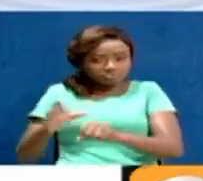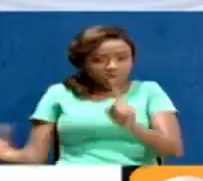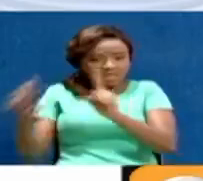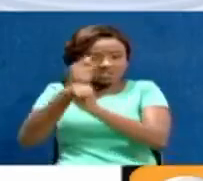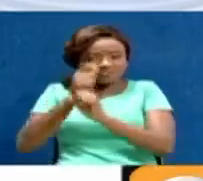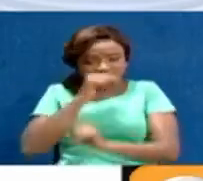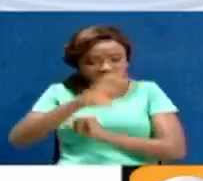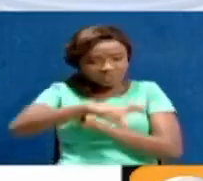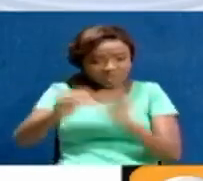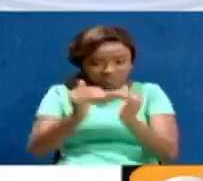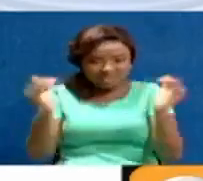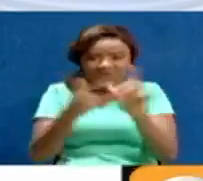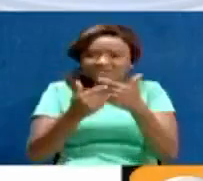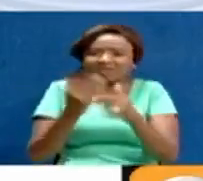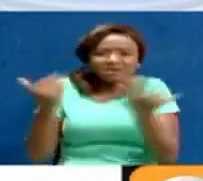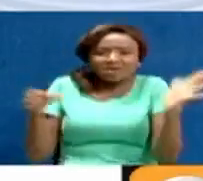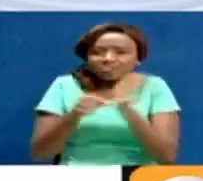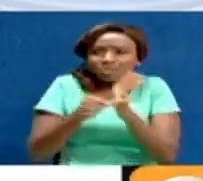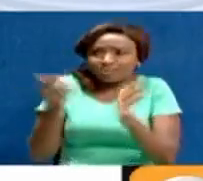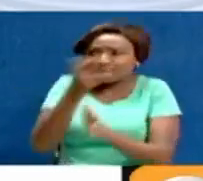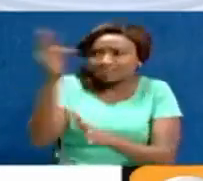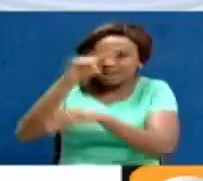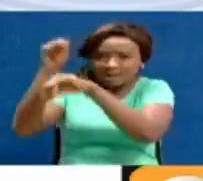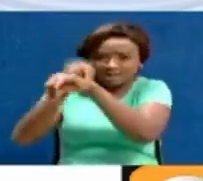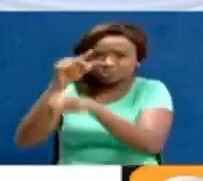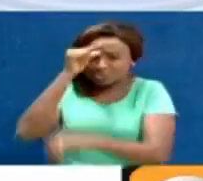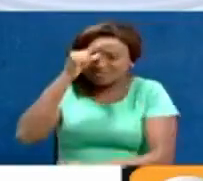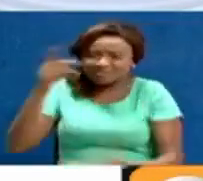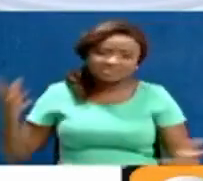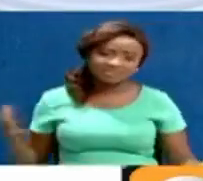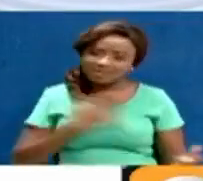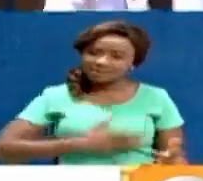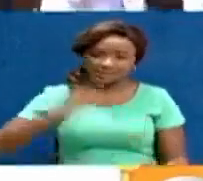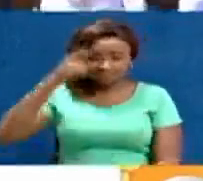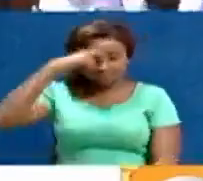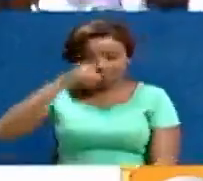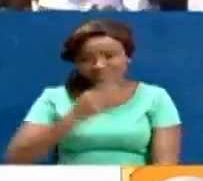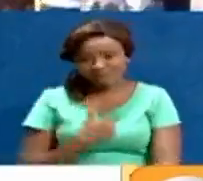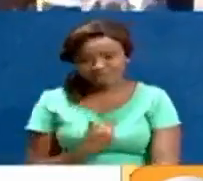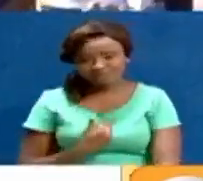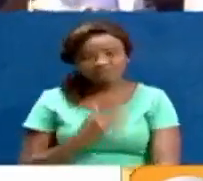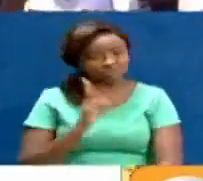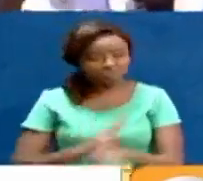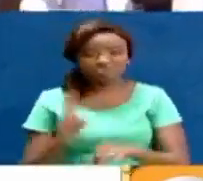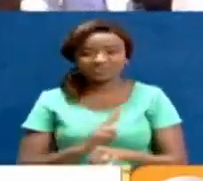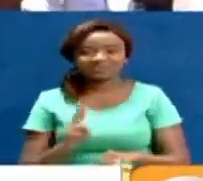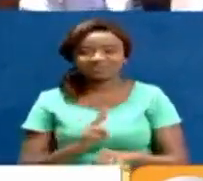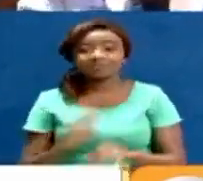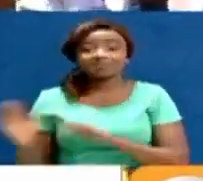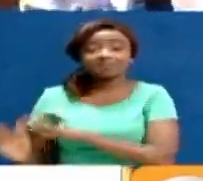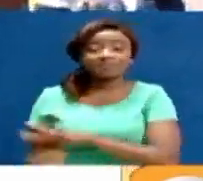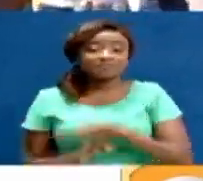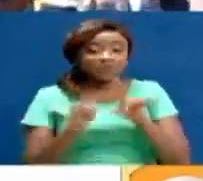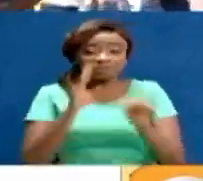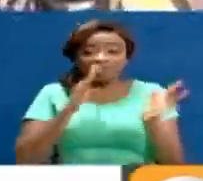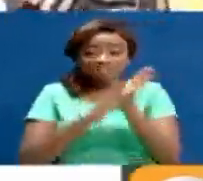achieve at the county level. Who the people failing us, the national government. Use your wisdom. In a letter dated December 10th to the Council of